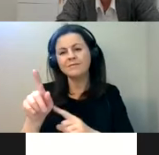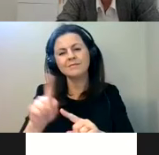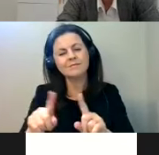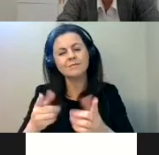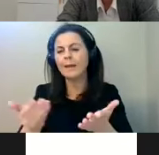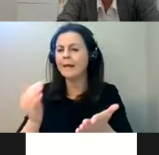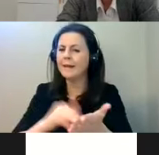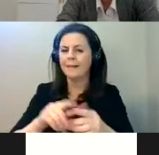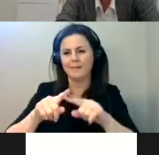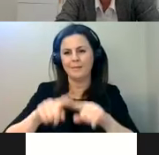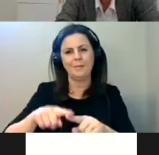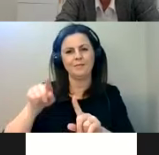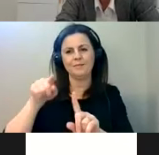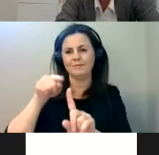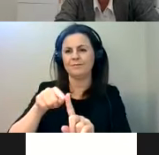on the circumstances.